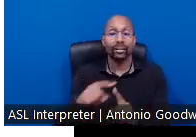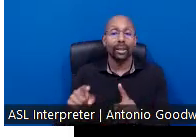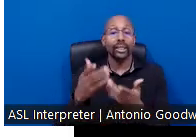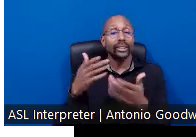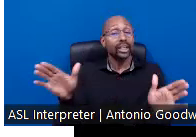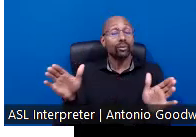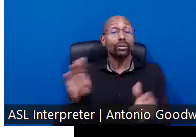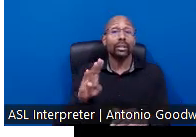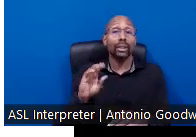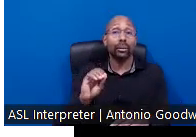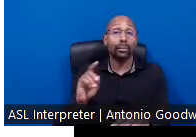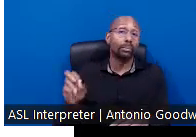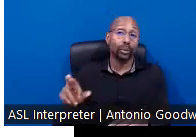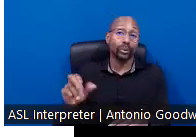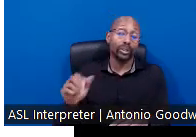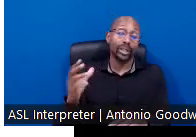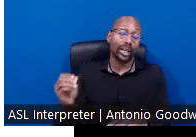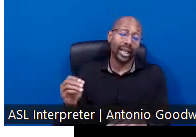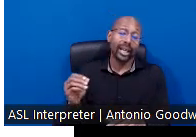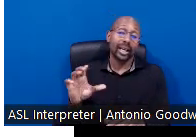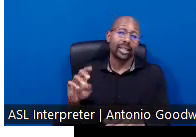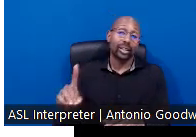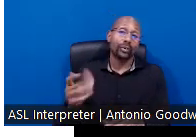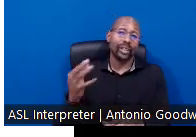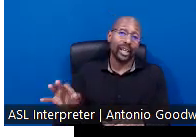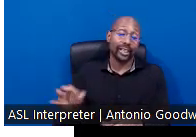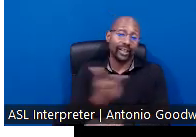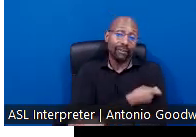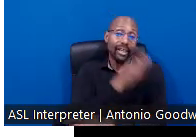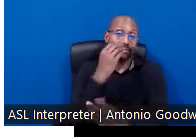boosters and COVID-19 vaccine information in just a second here.